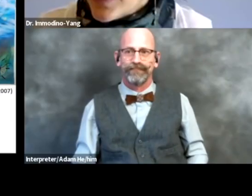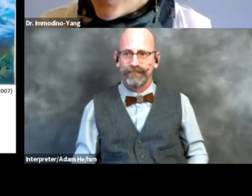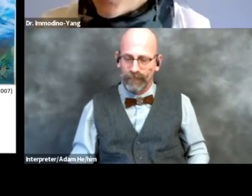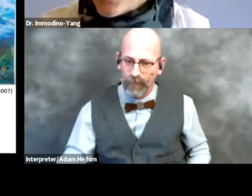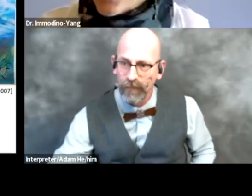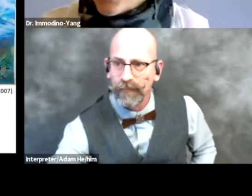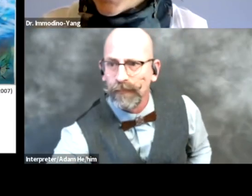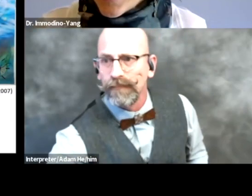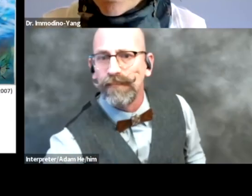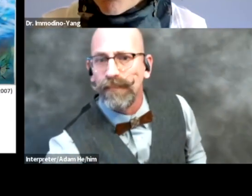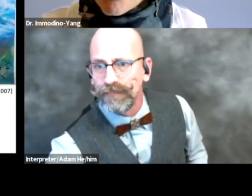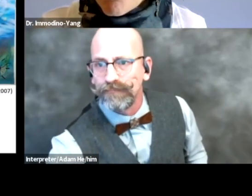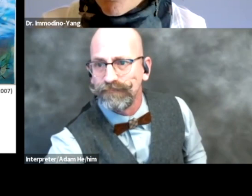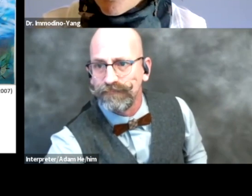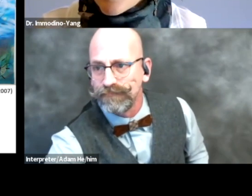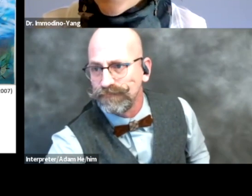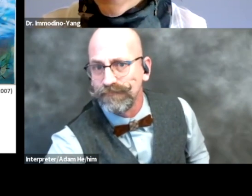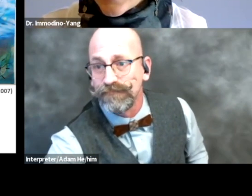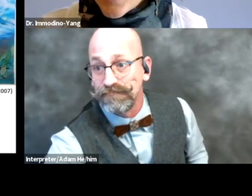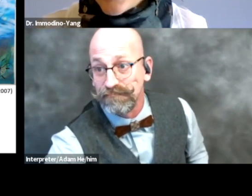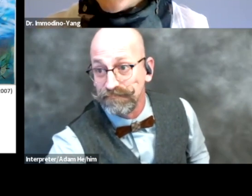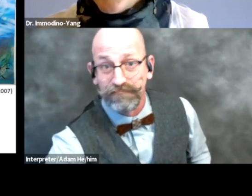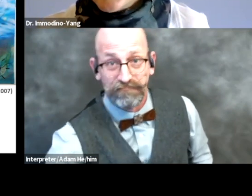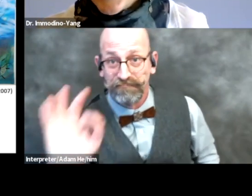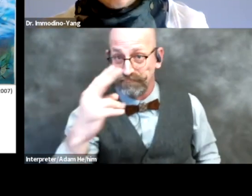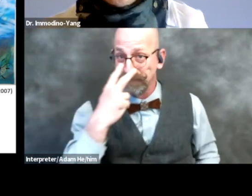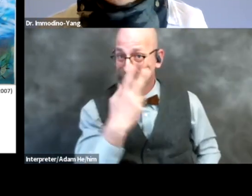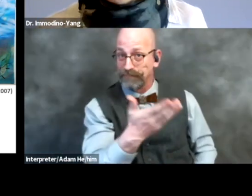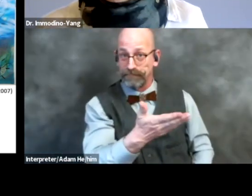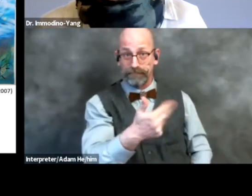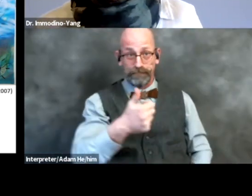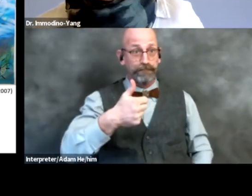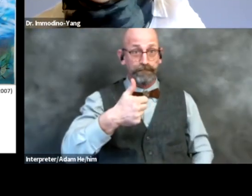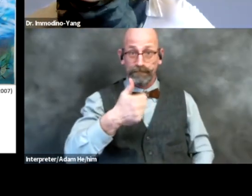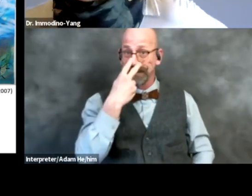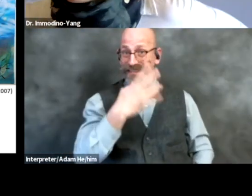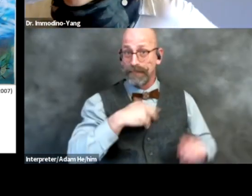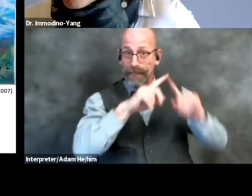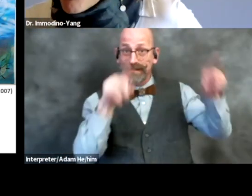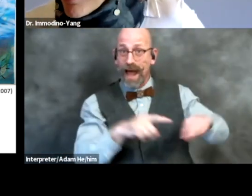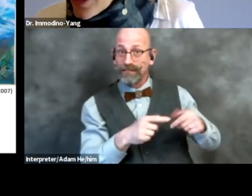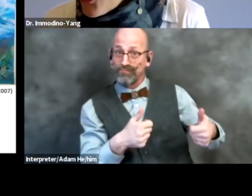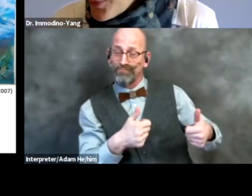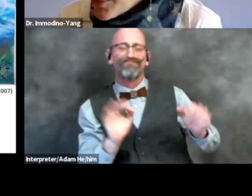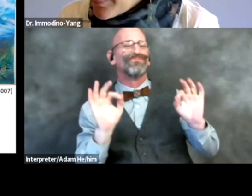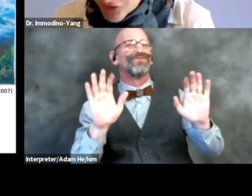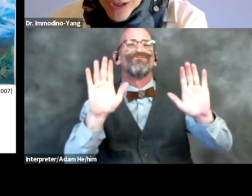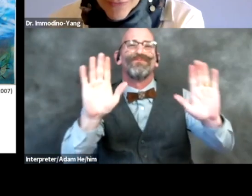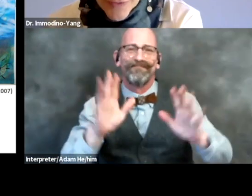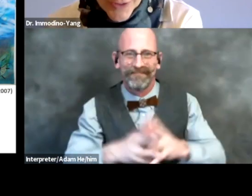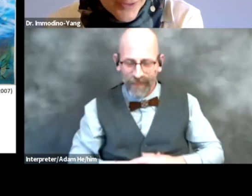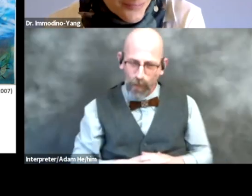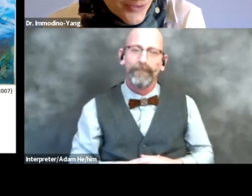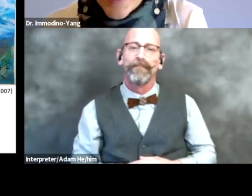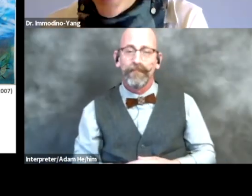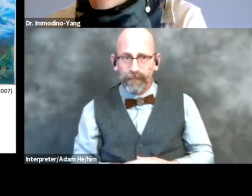Okay, are you seeing the slides? Yeah, great. Okay, so I'm not sure